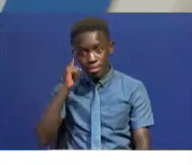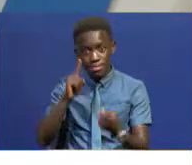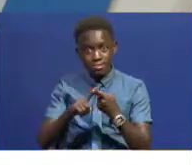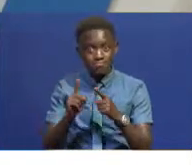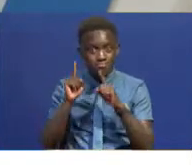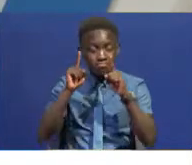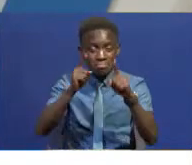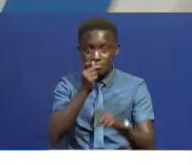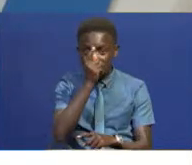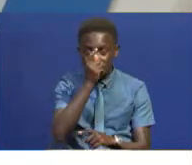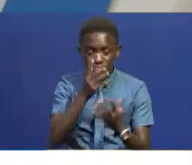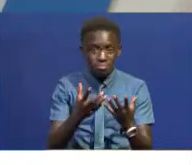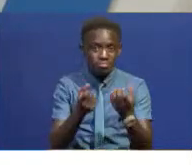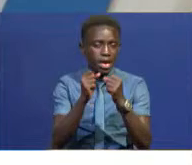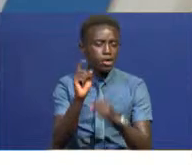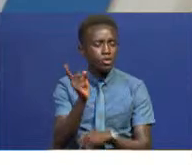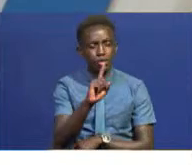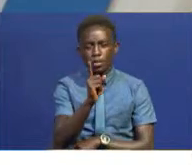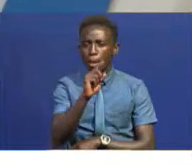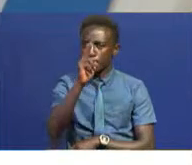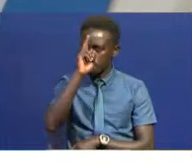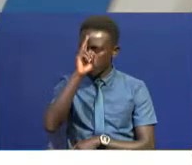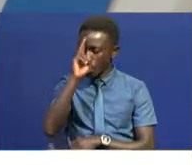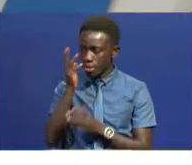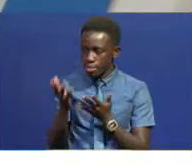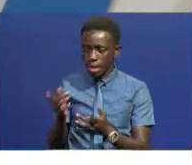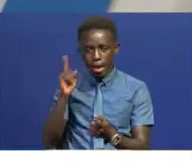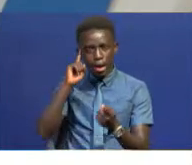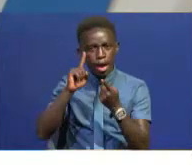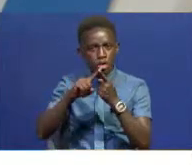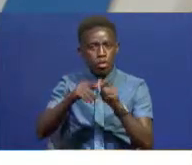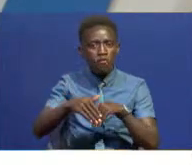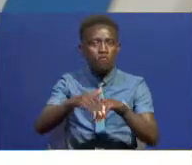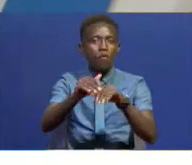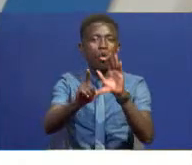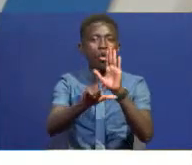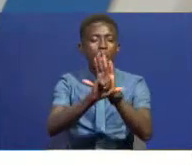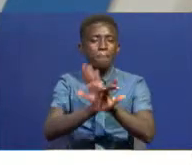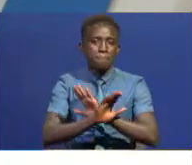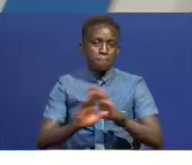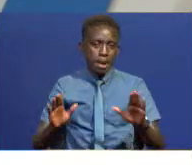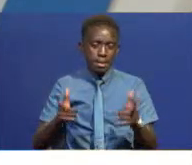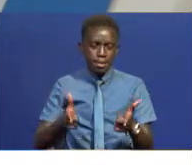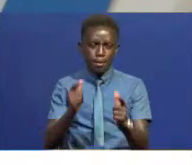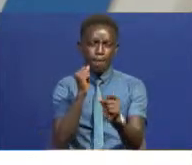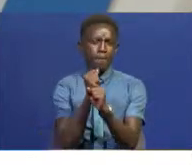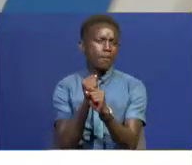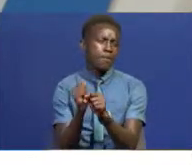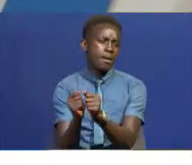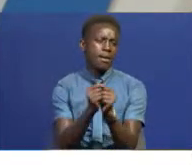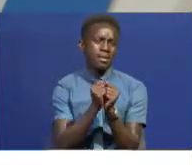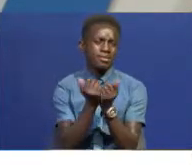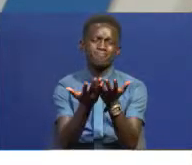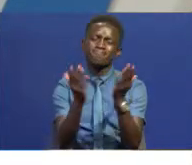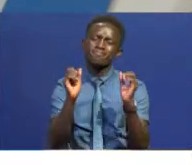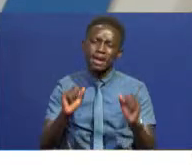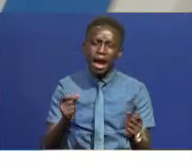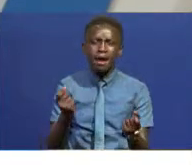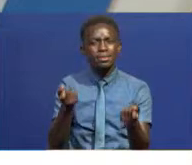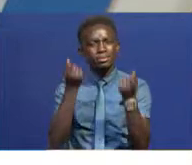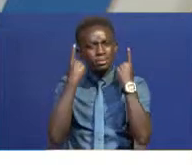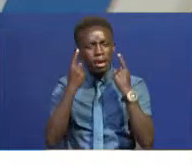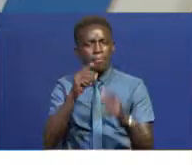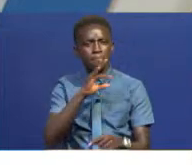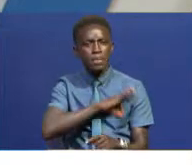police unit is just there for enforcement, but let's work together so that we can realize the benefit that comes